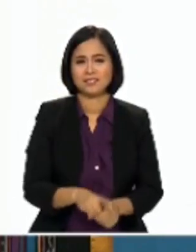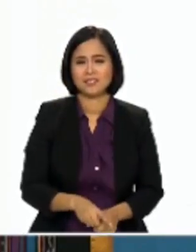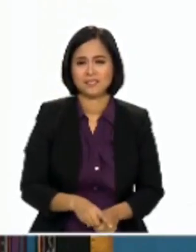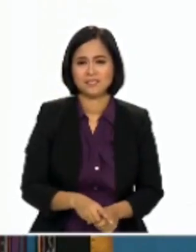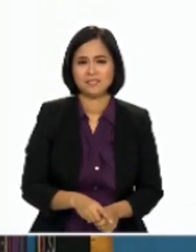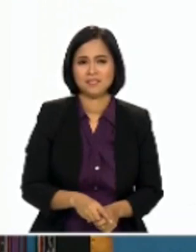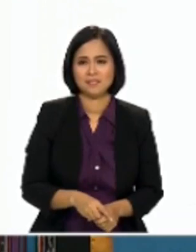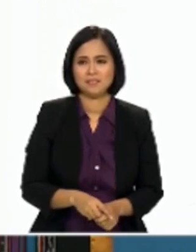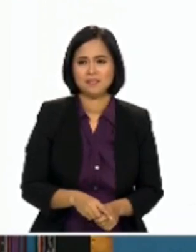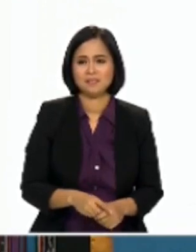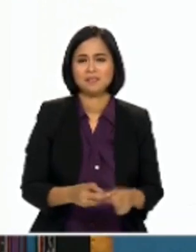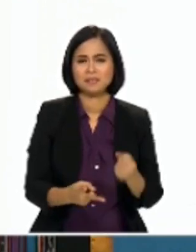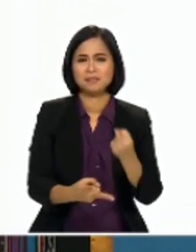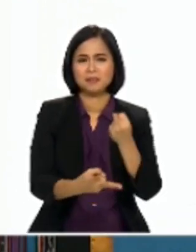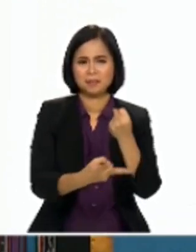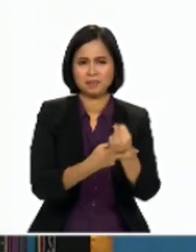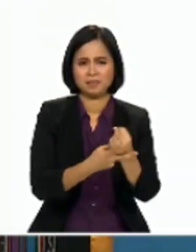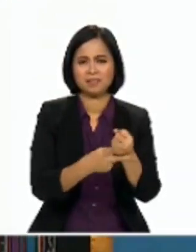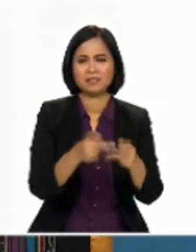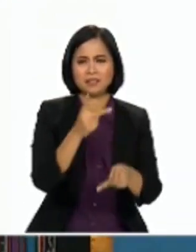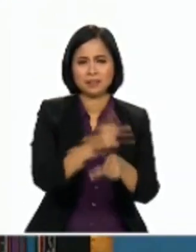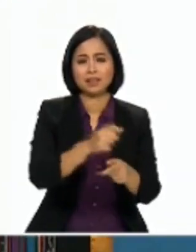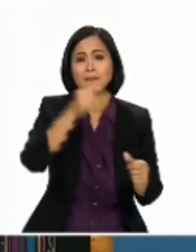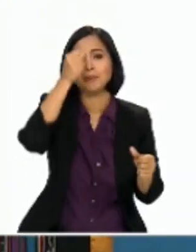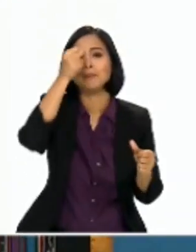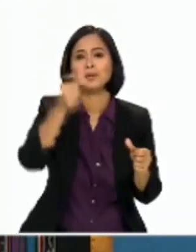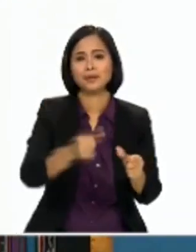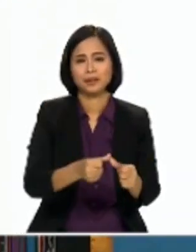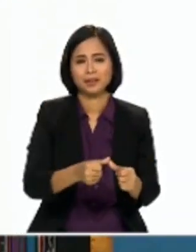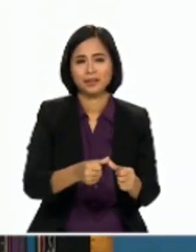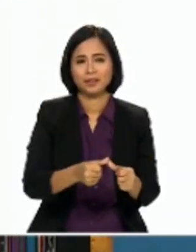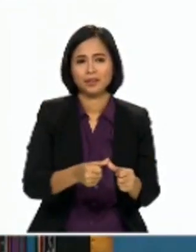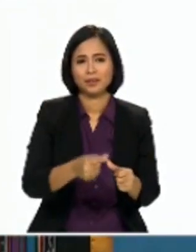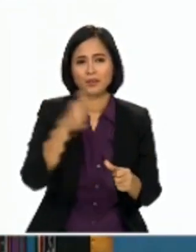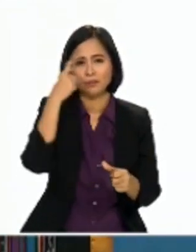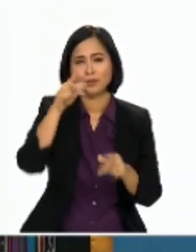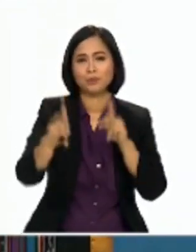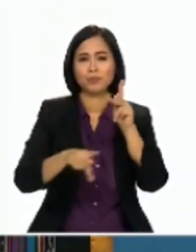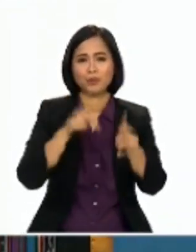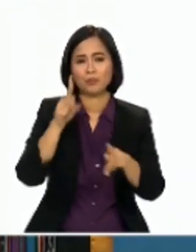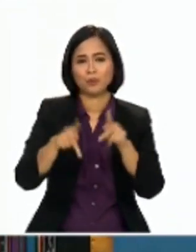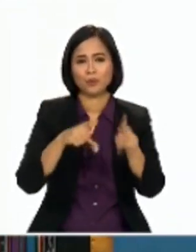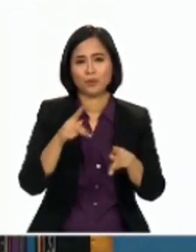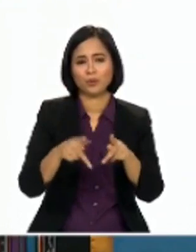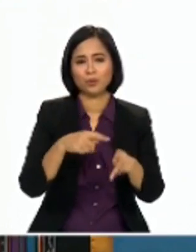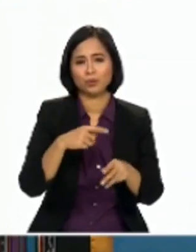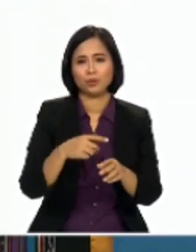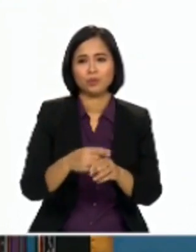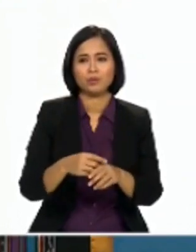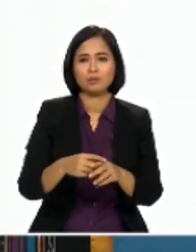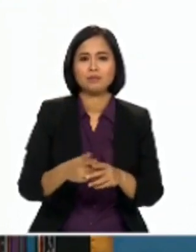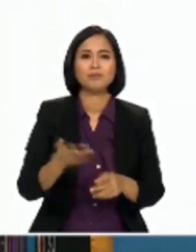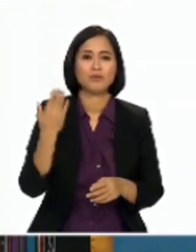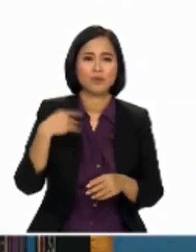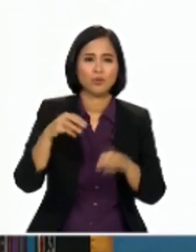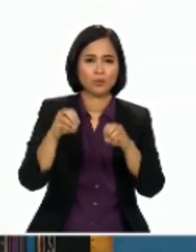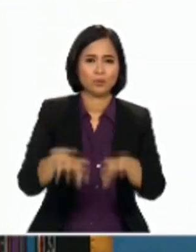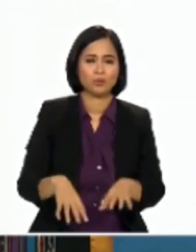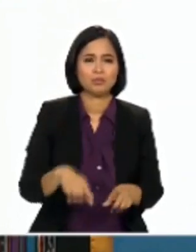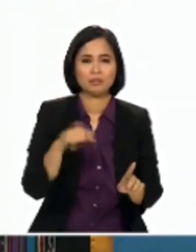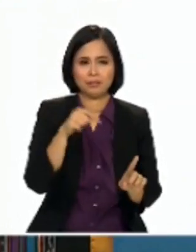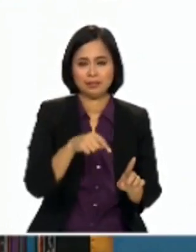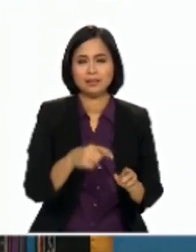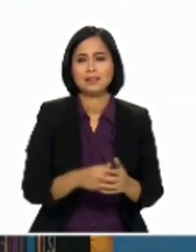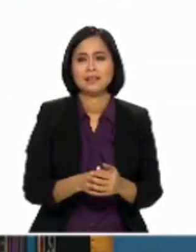it remain as a remembrance to the people who lost their at that time. Tapos